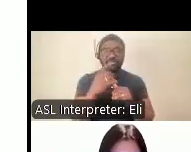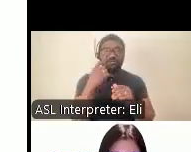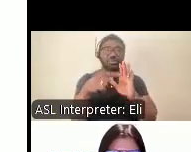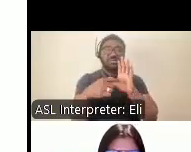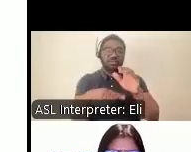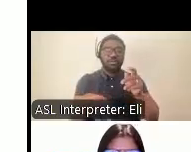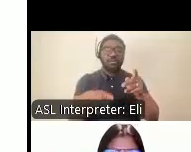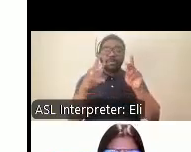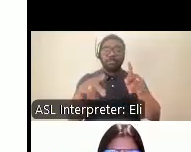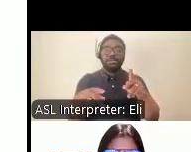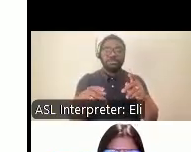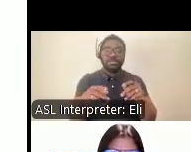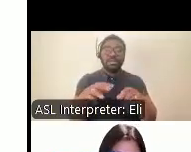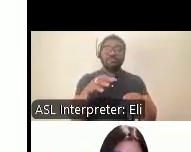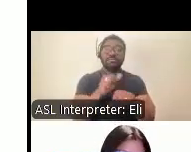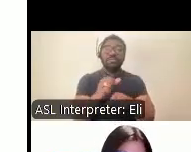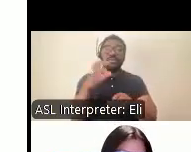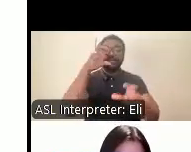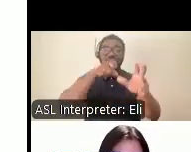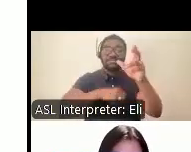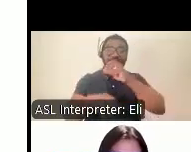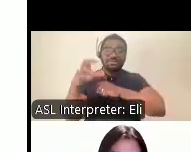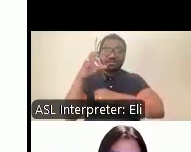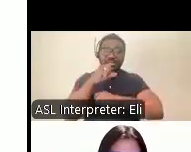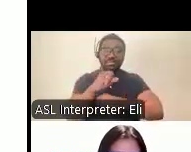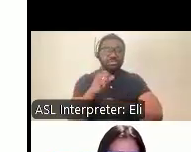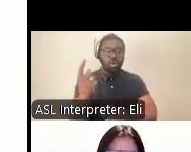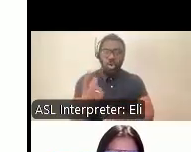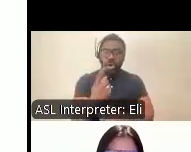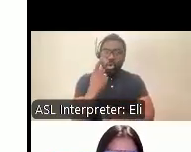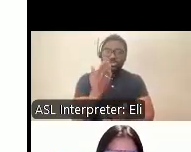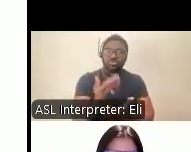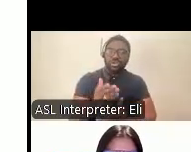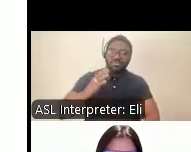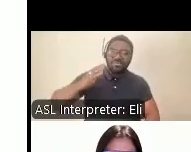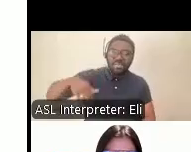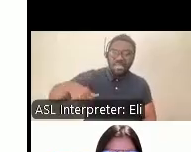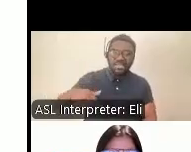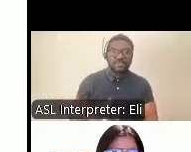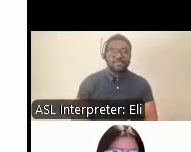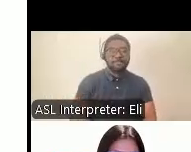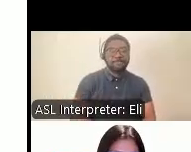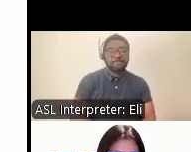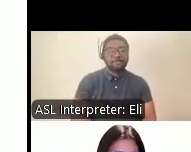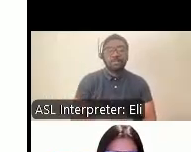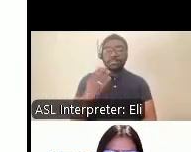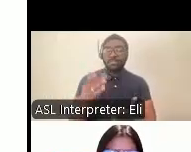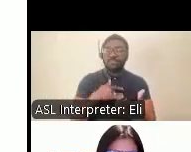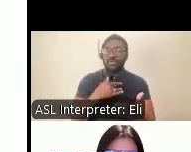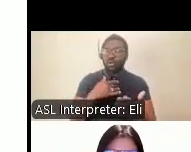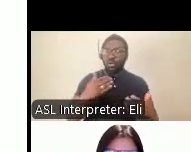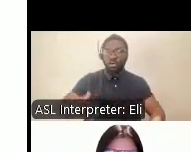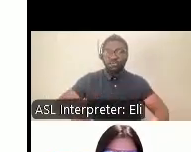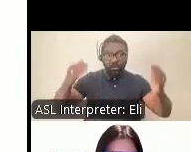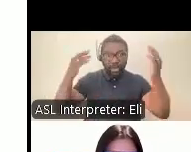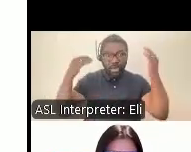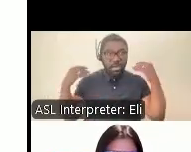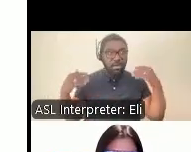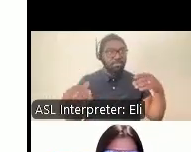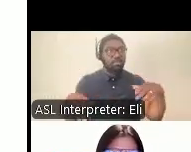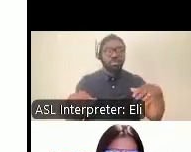missed appointments or is consistently late to their appointments. They may say they're overwhelmed or they're struggling with